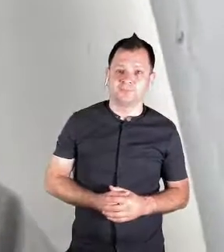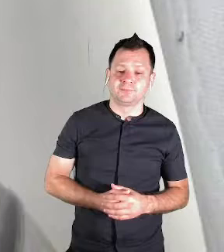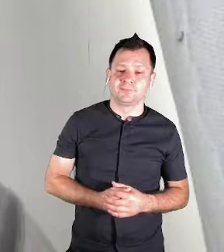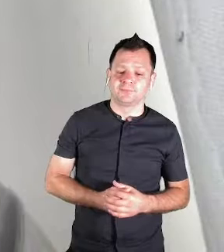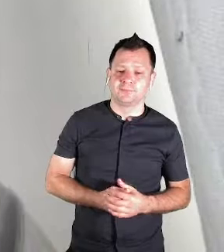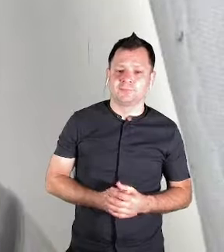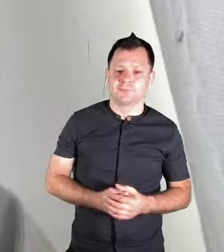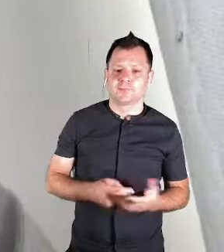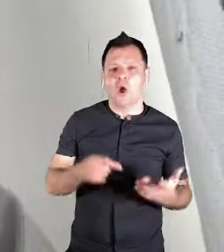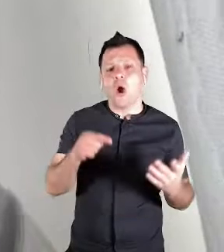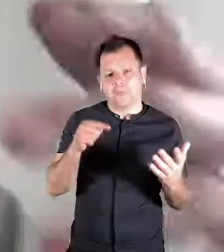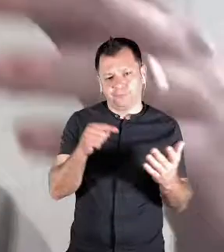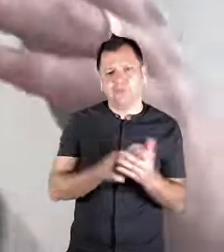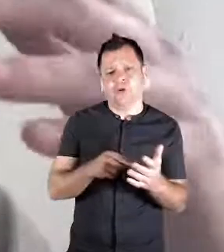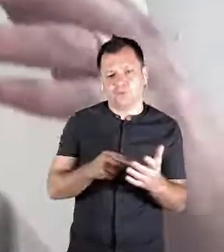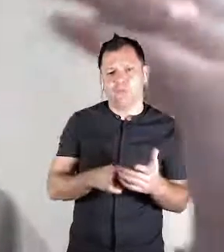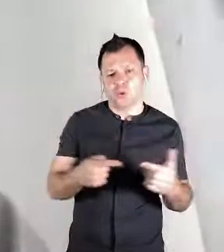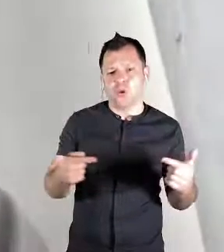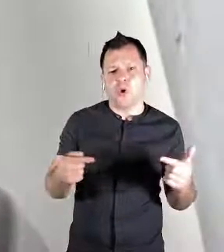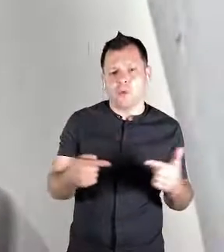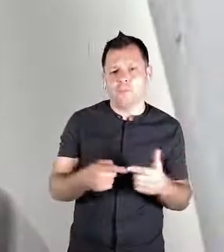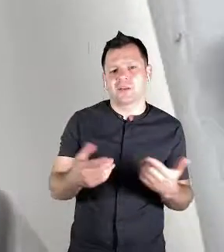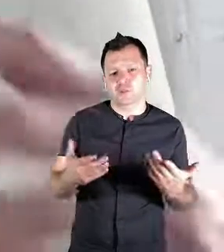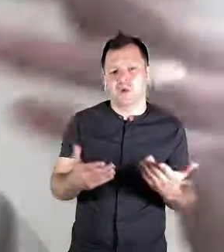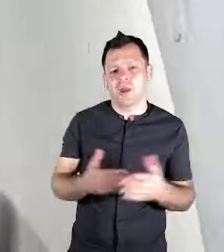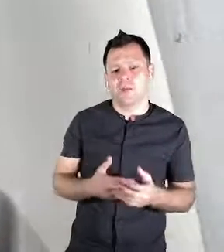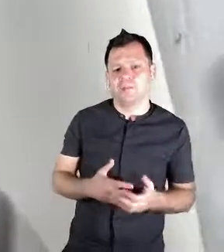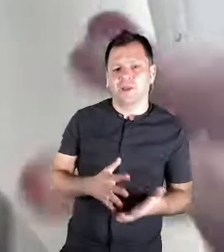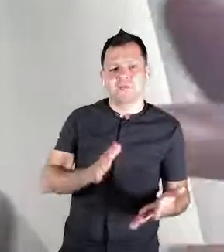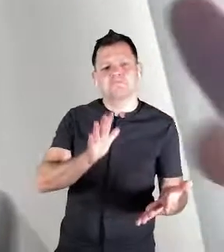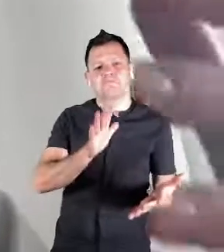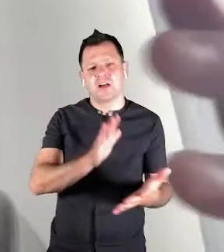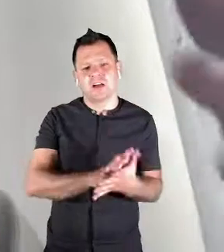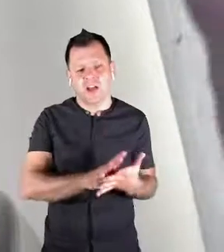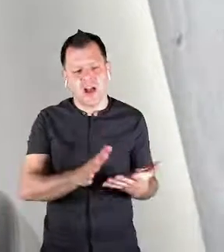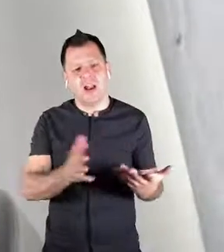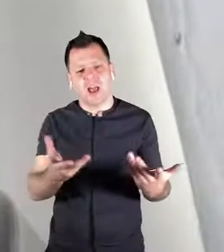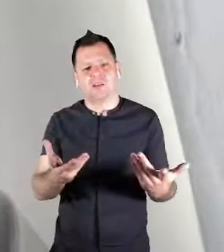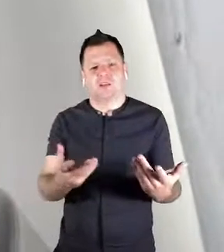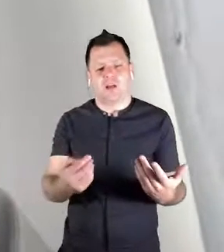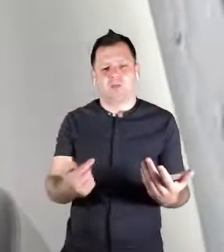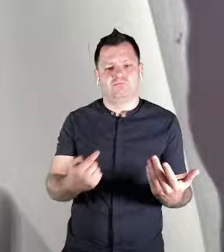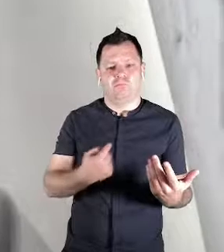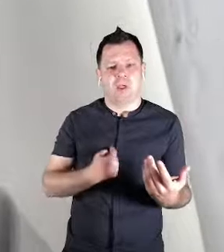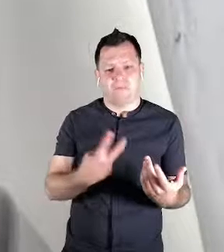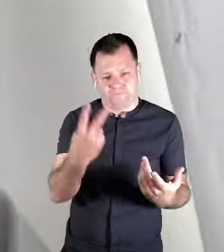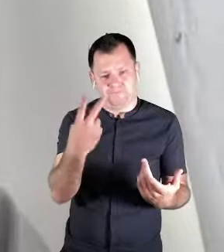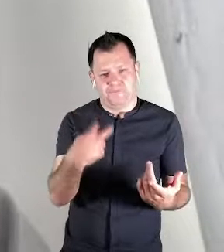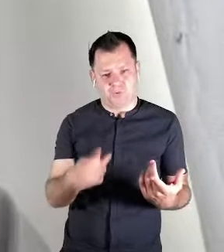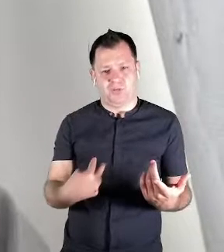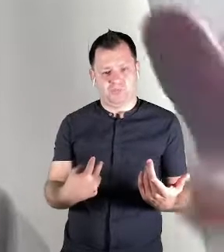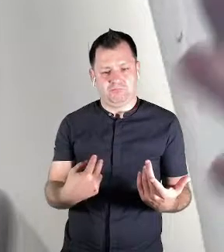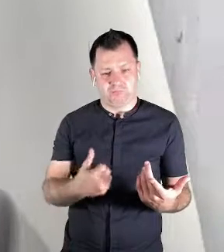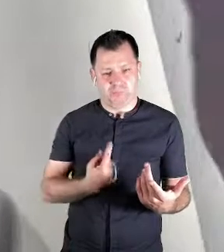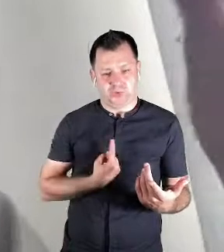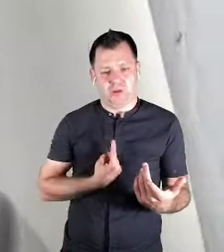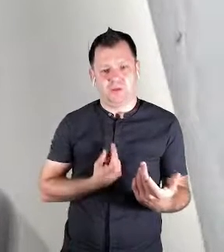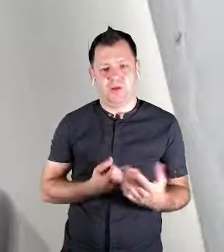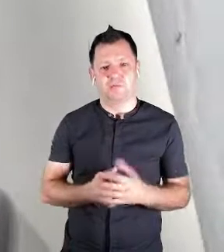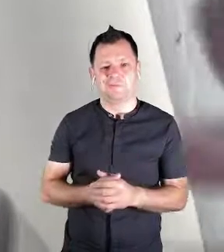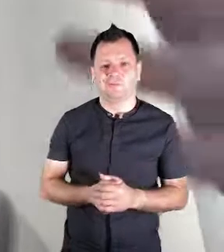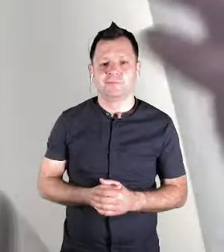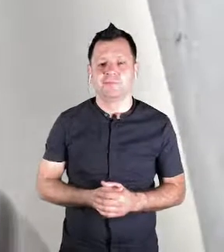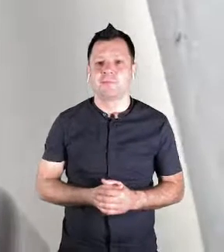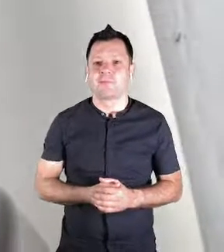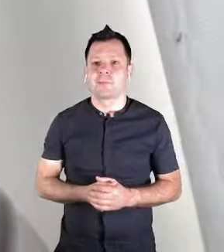self-image, it has very much to do with engineering. This is I mean, there are